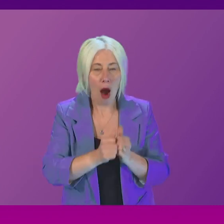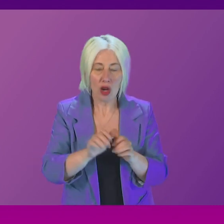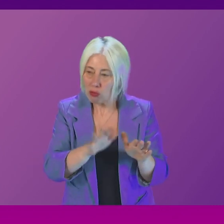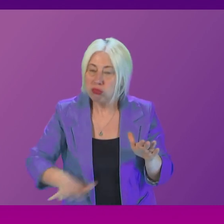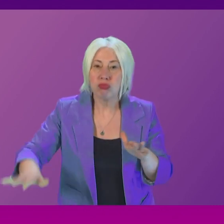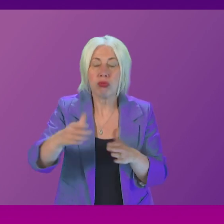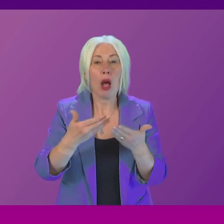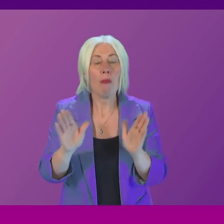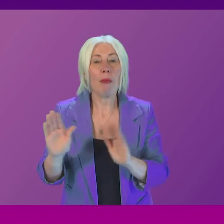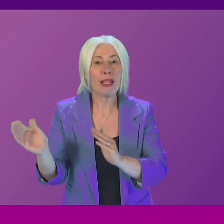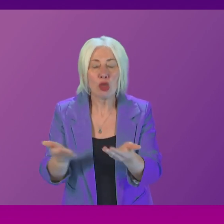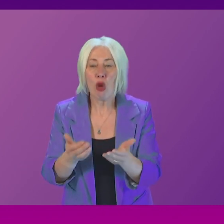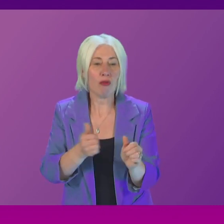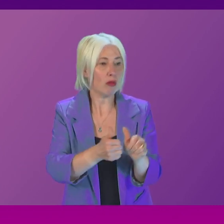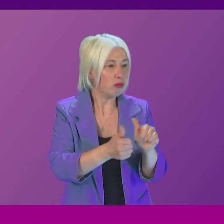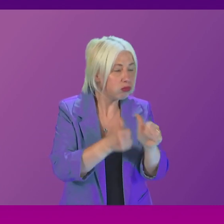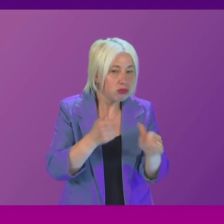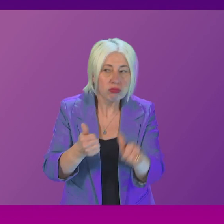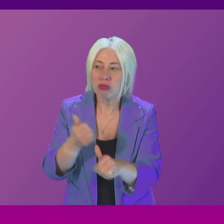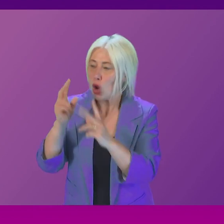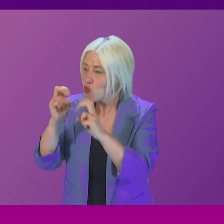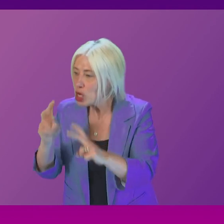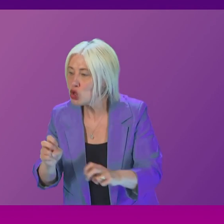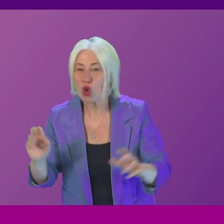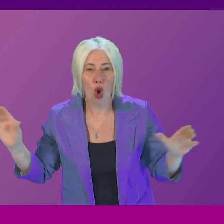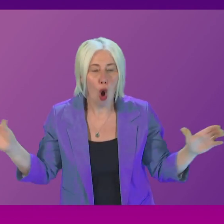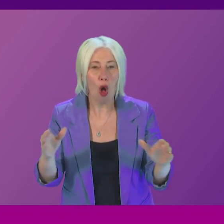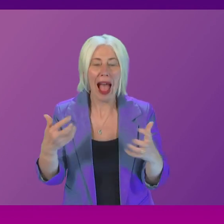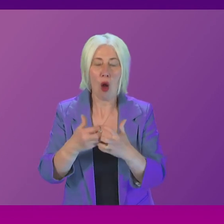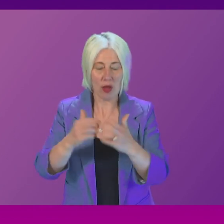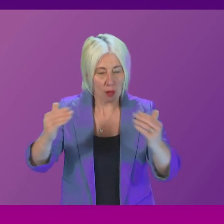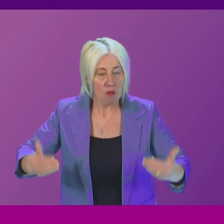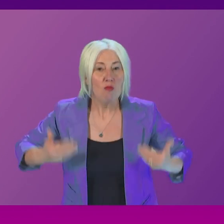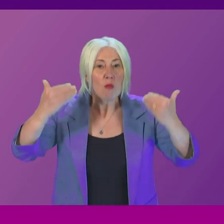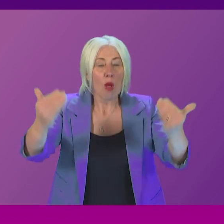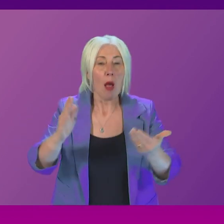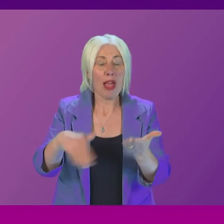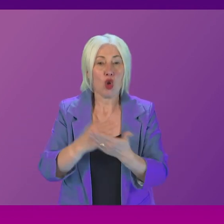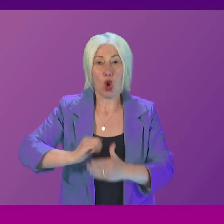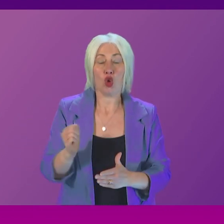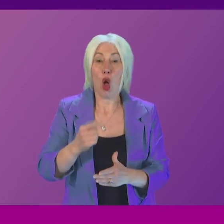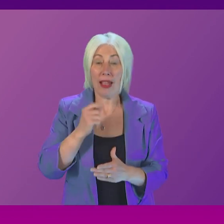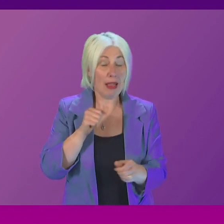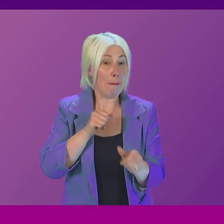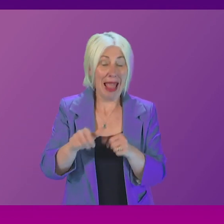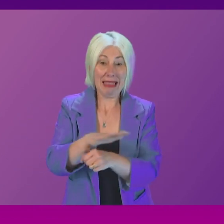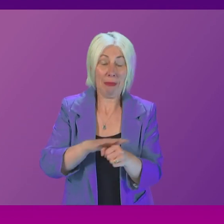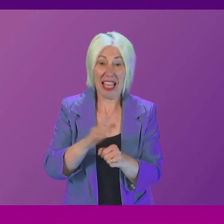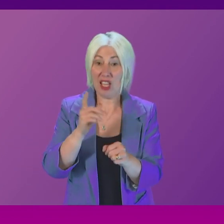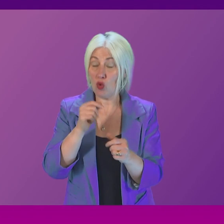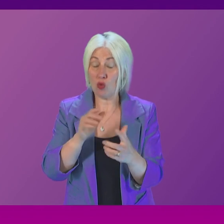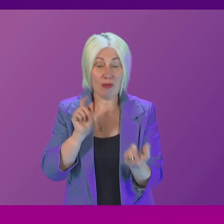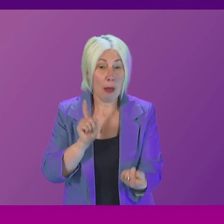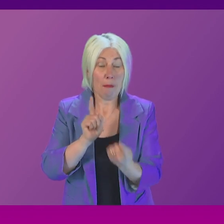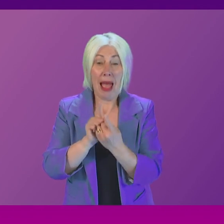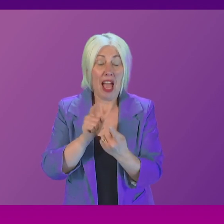sector and in industry and our research institutions to take them forward and ensure that Scotland is as well placed as it can be to meet the pandemic